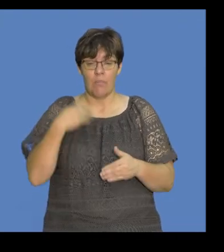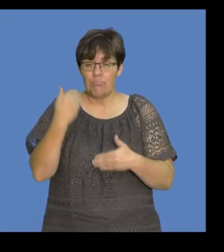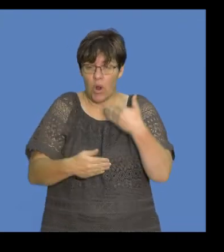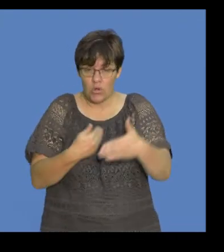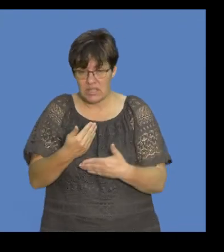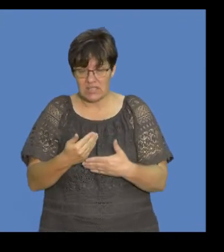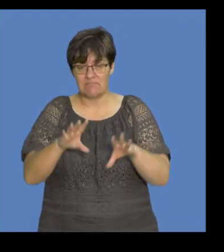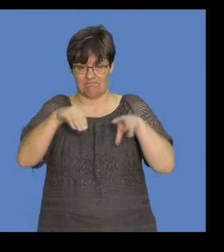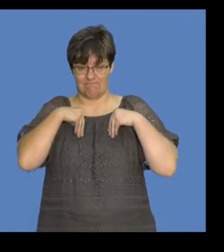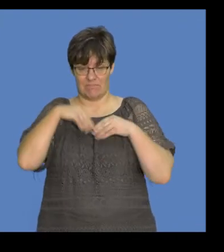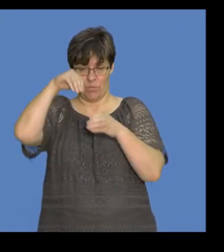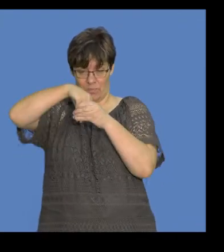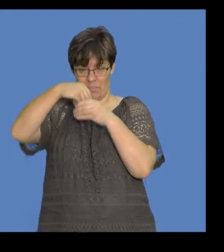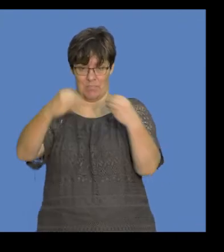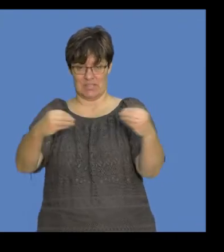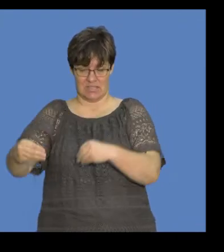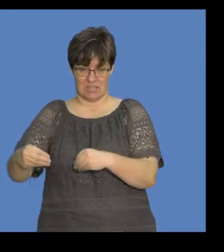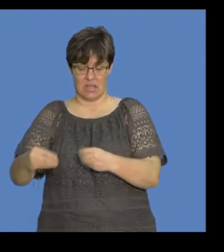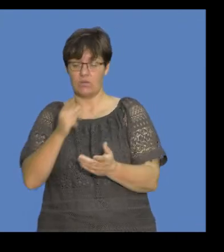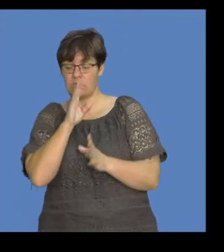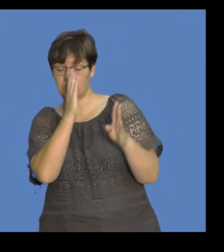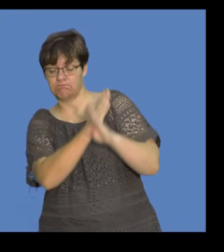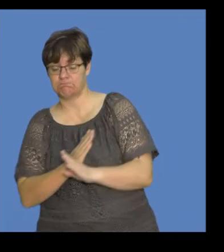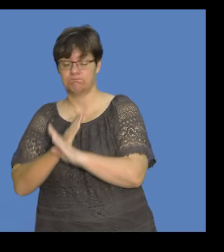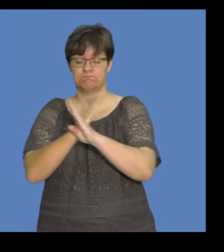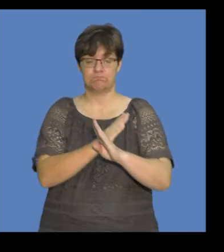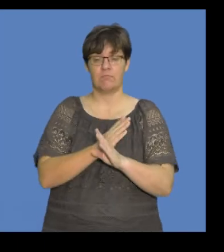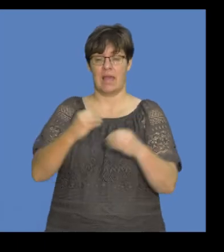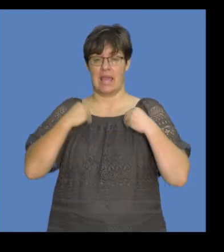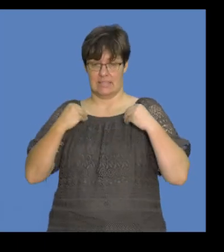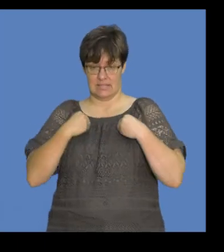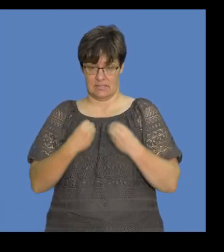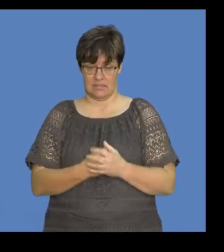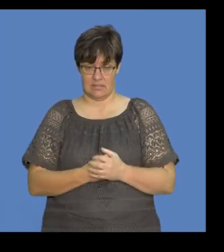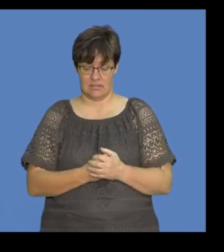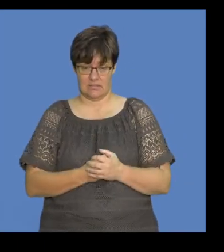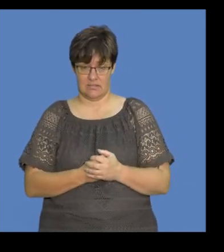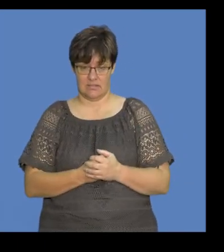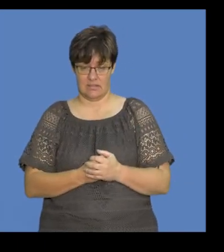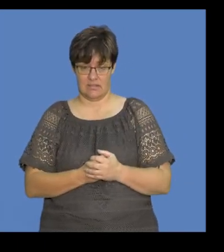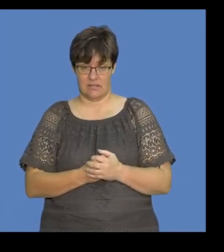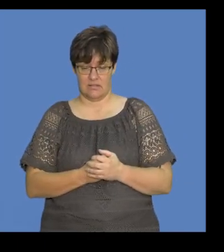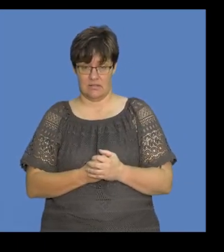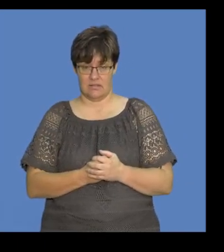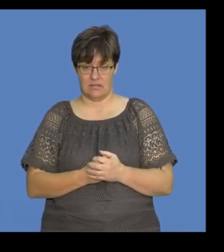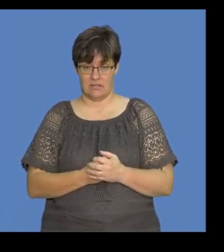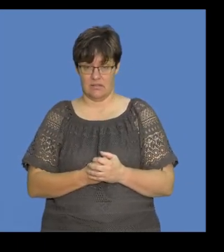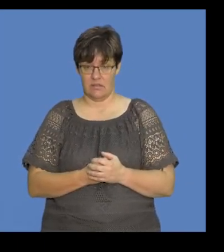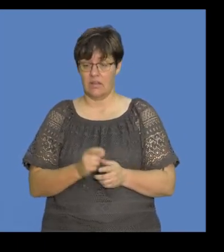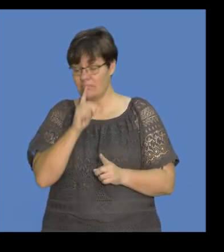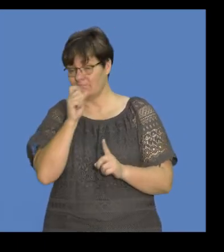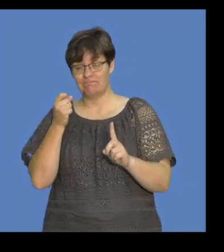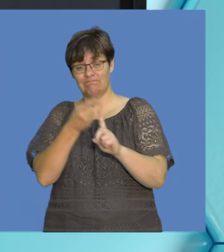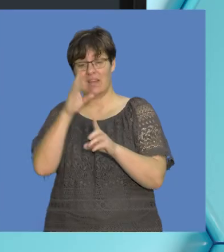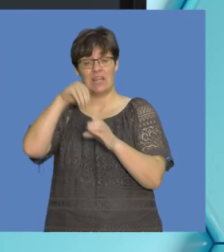procedures adopted within a business to safeguard its assets. Bottom line, the purpose